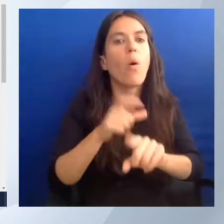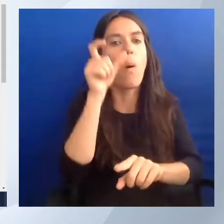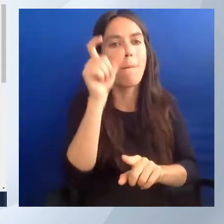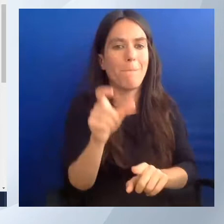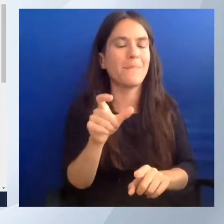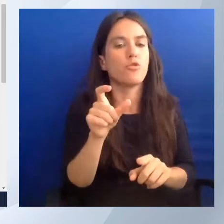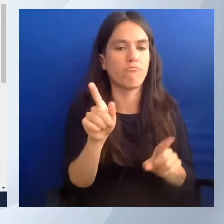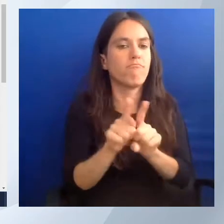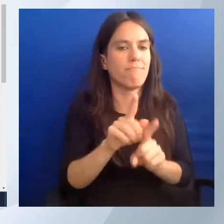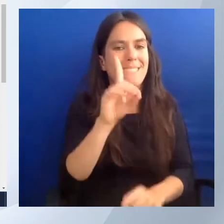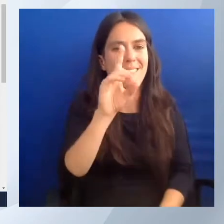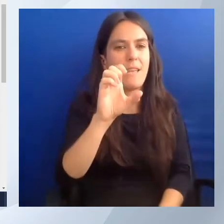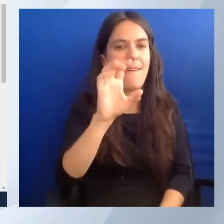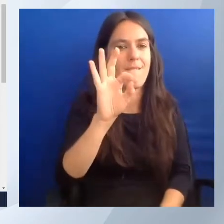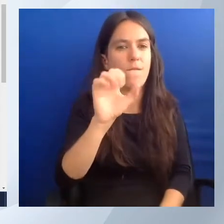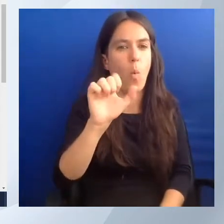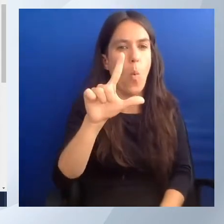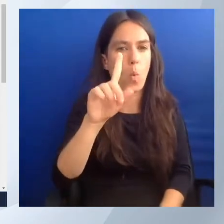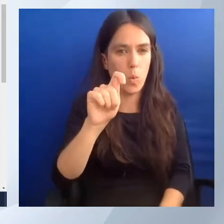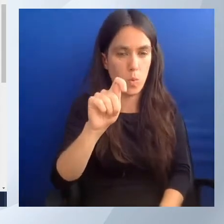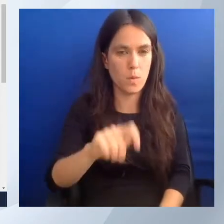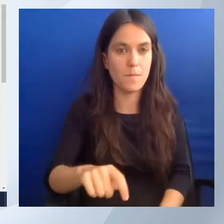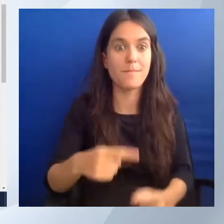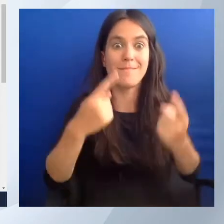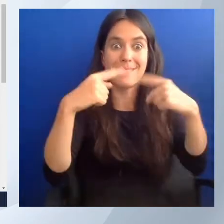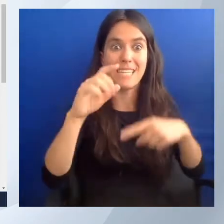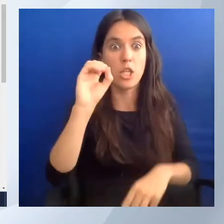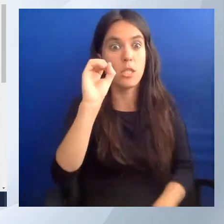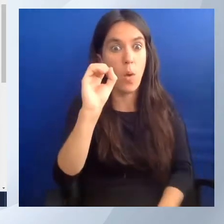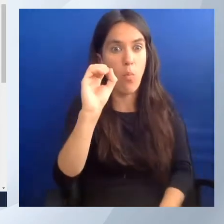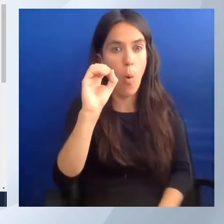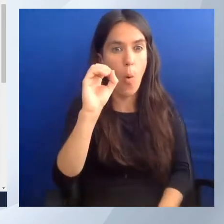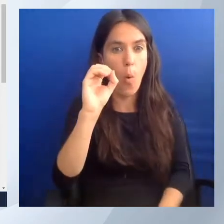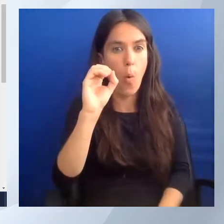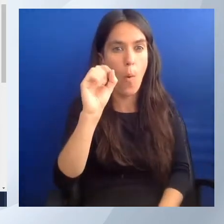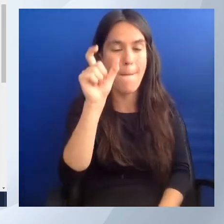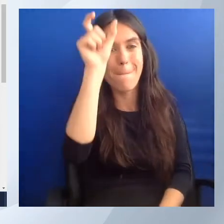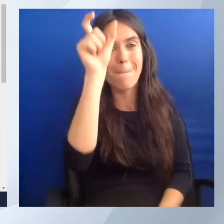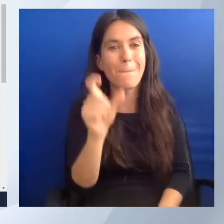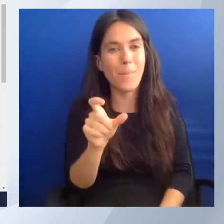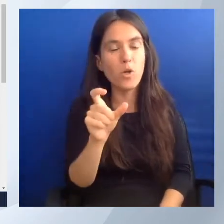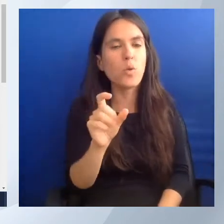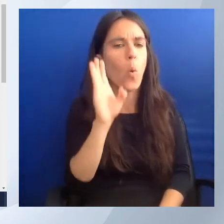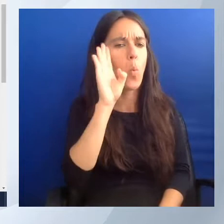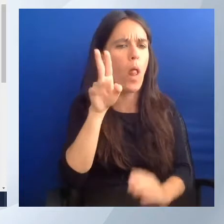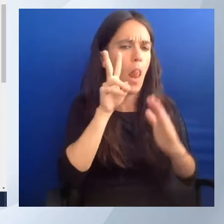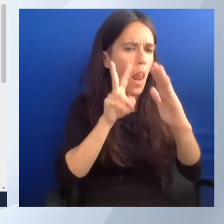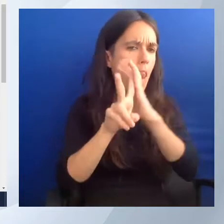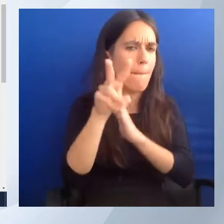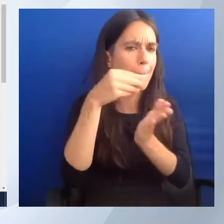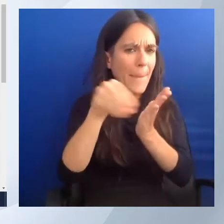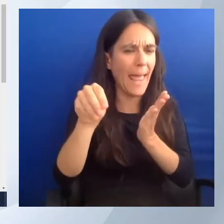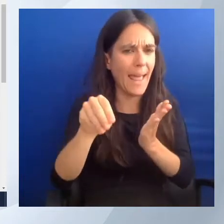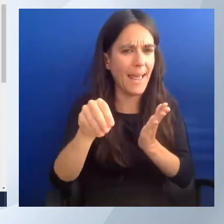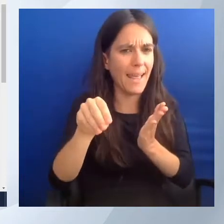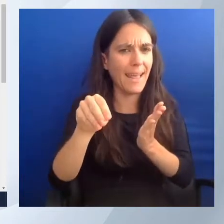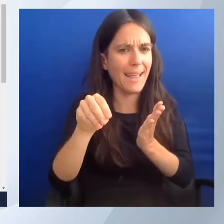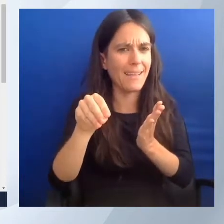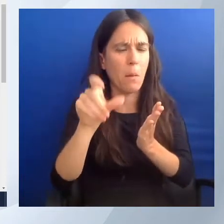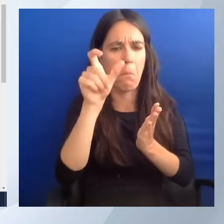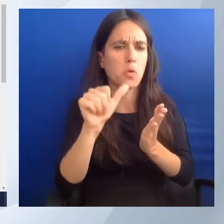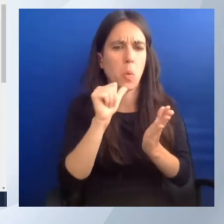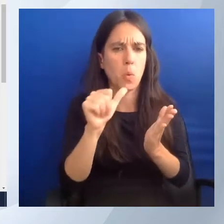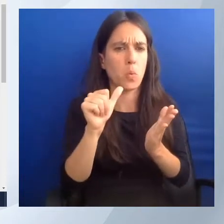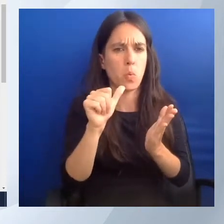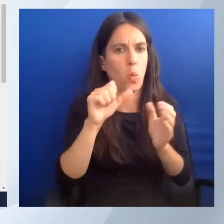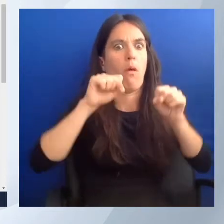in essence. And it will contain a 0 in the case that the person is going to pay for the credit card bill. The person is not going to default in